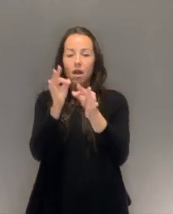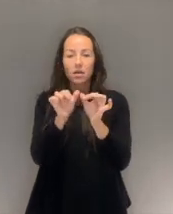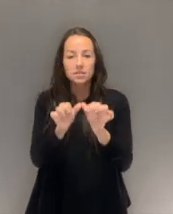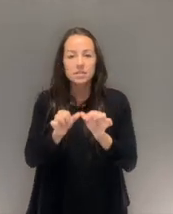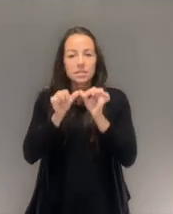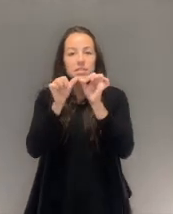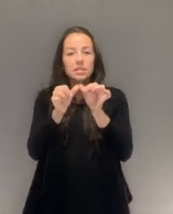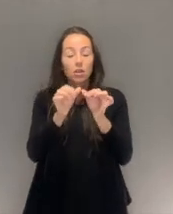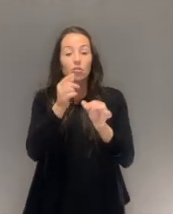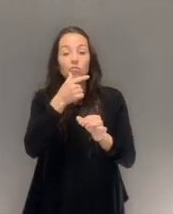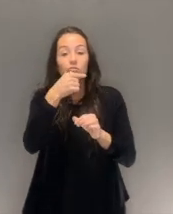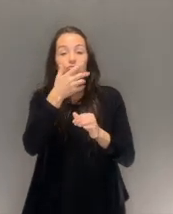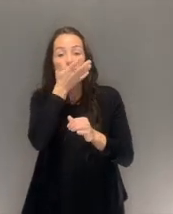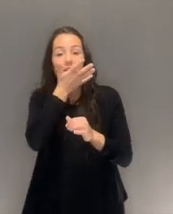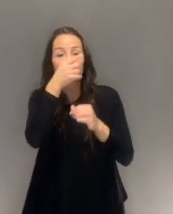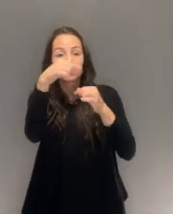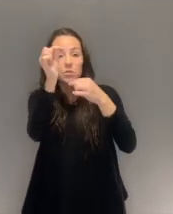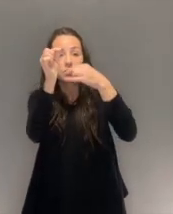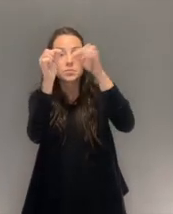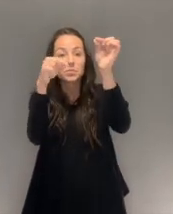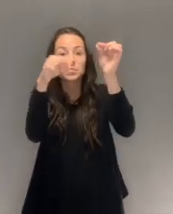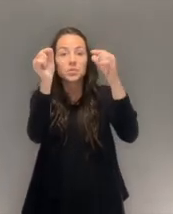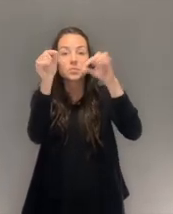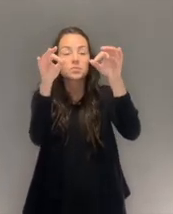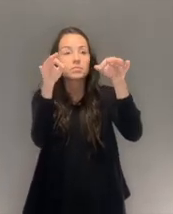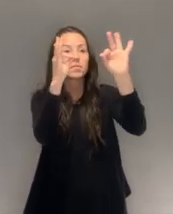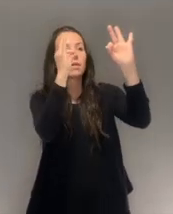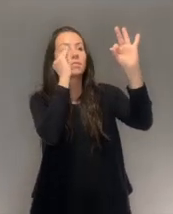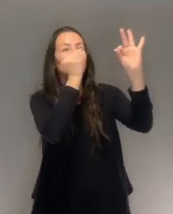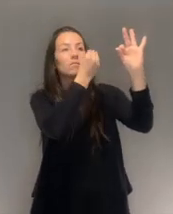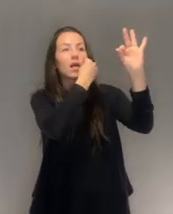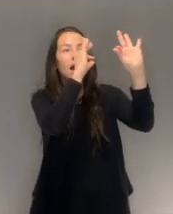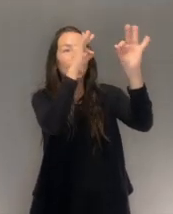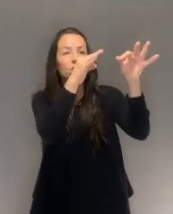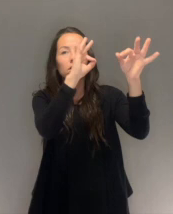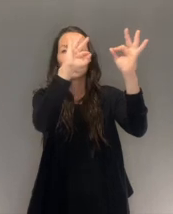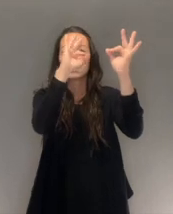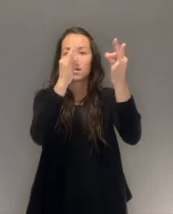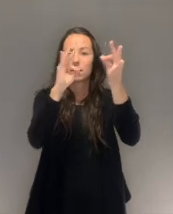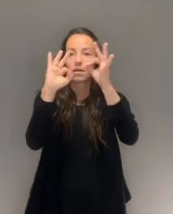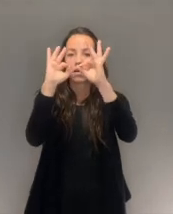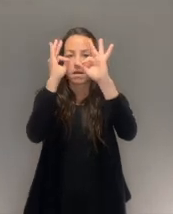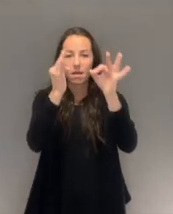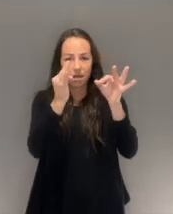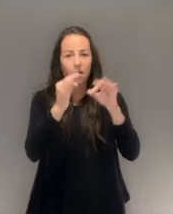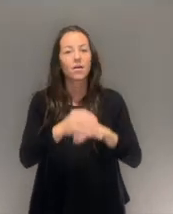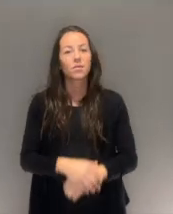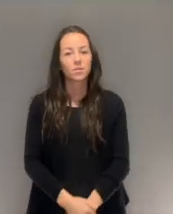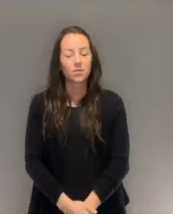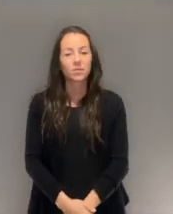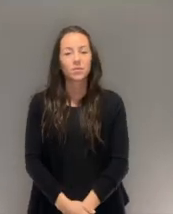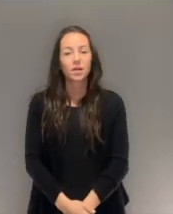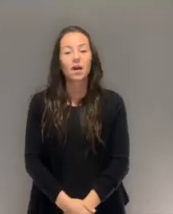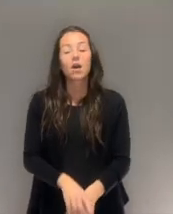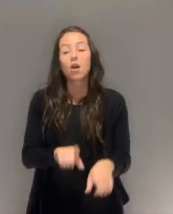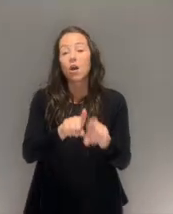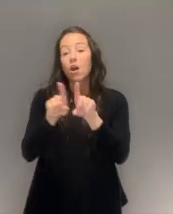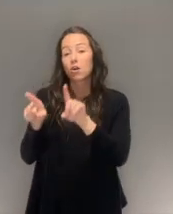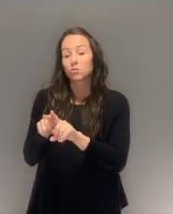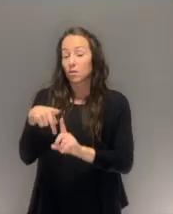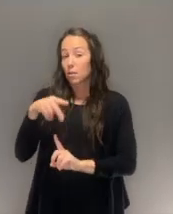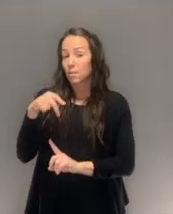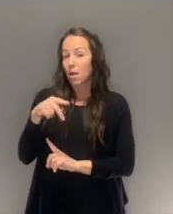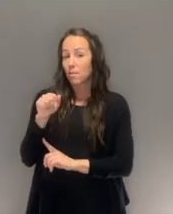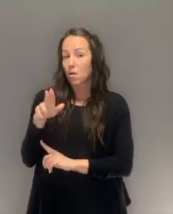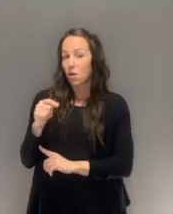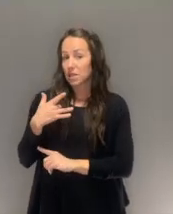the background grass-like forms to the flowers and back again. In keeping with the mass production nature of pop